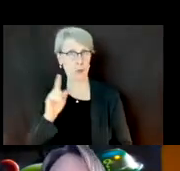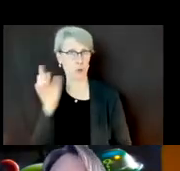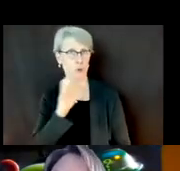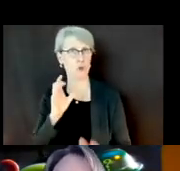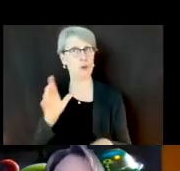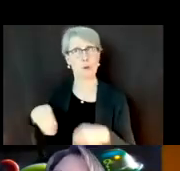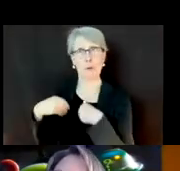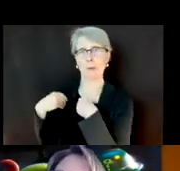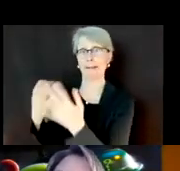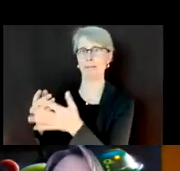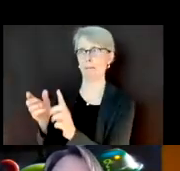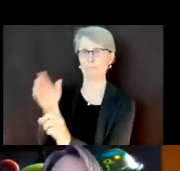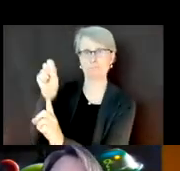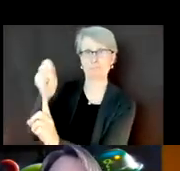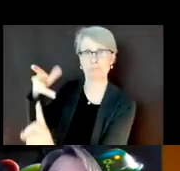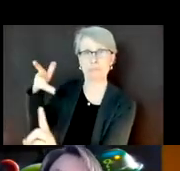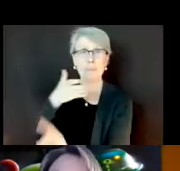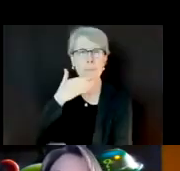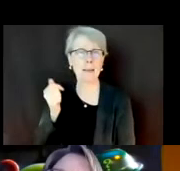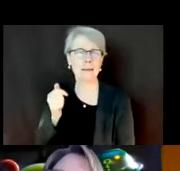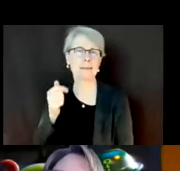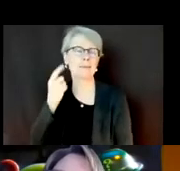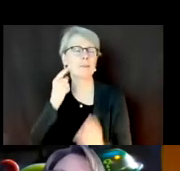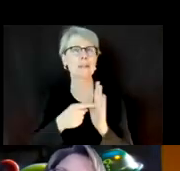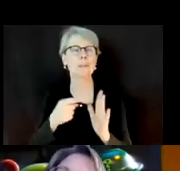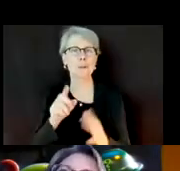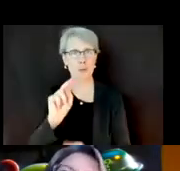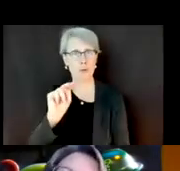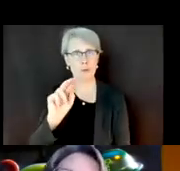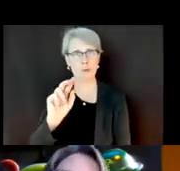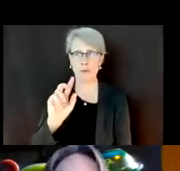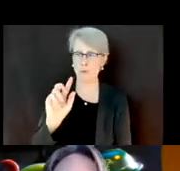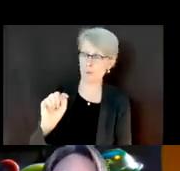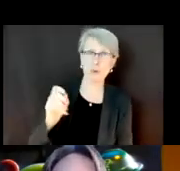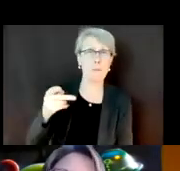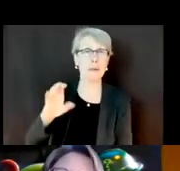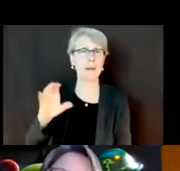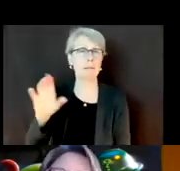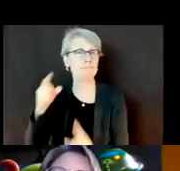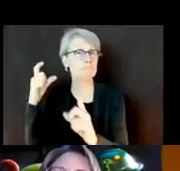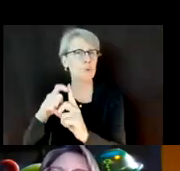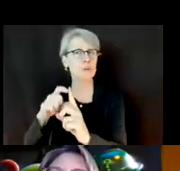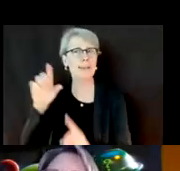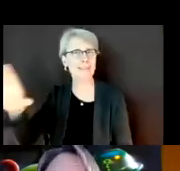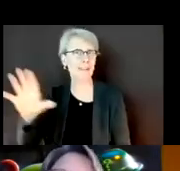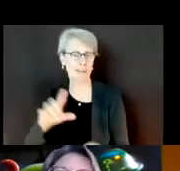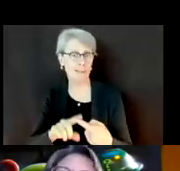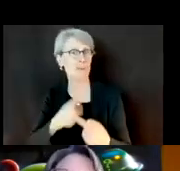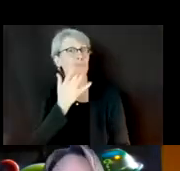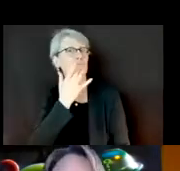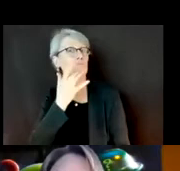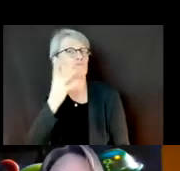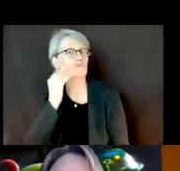goes beyond things like the topic. It also has to do what is the user experience. So things like